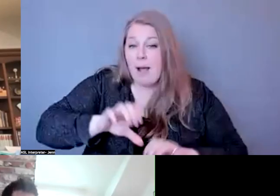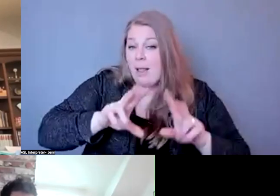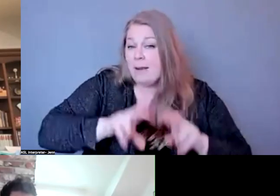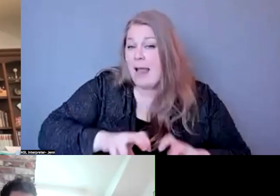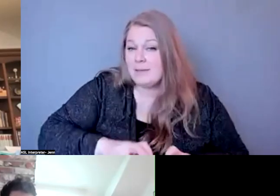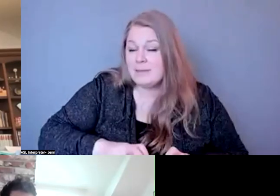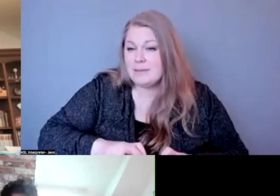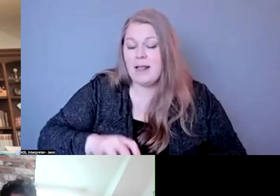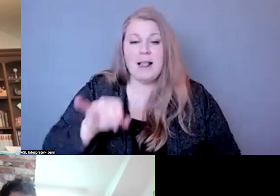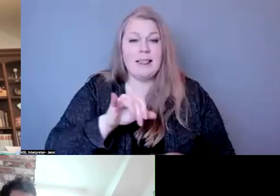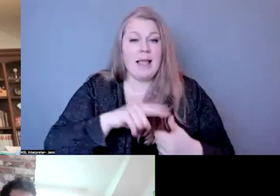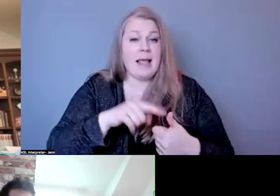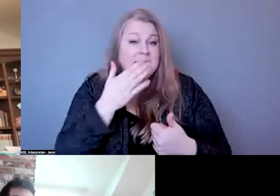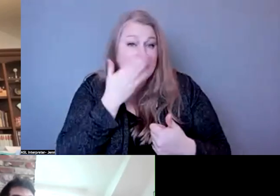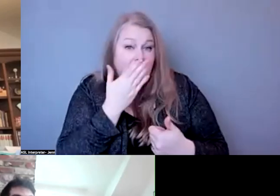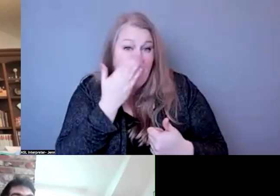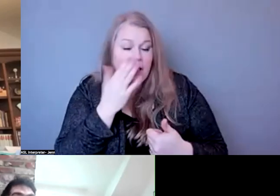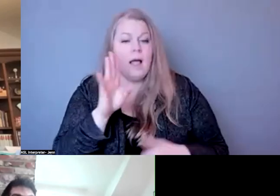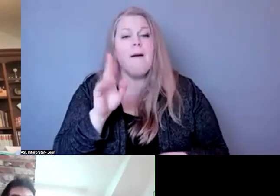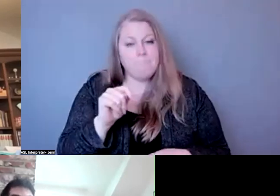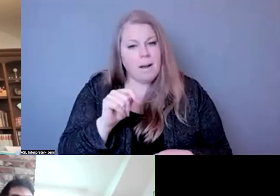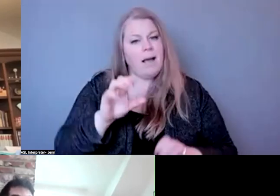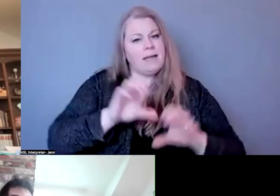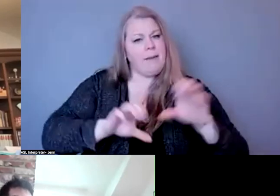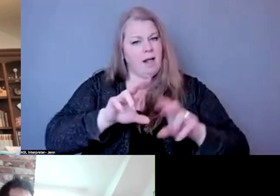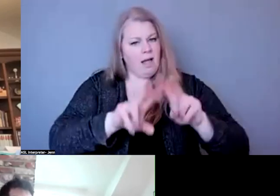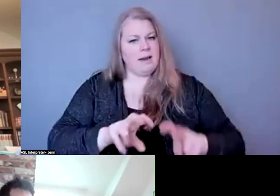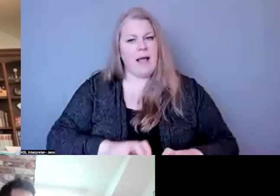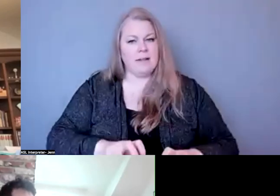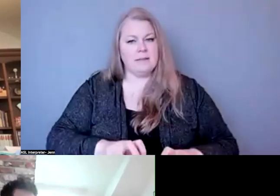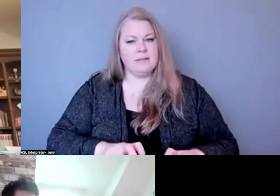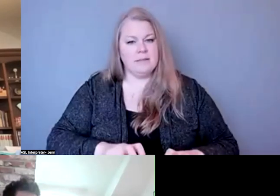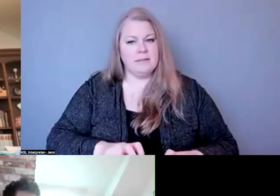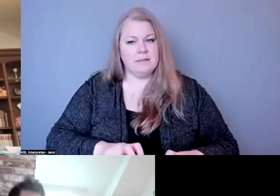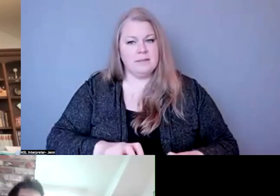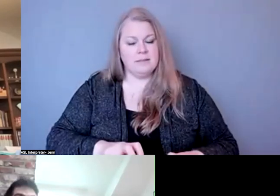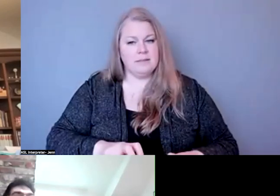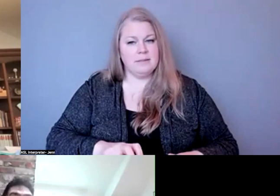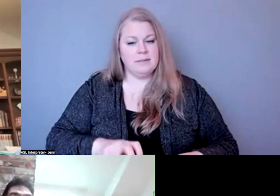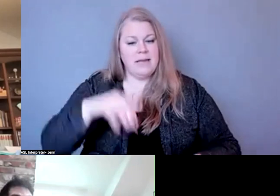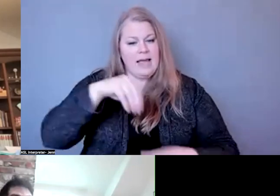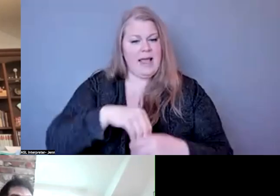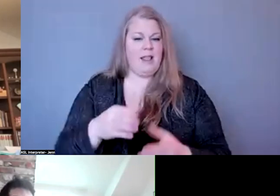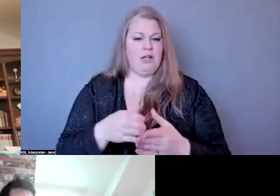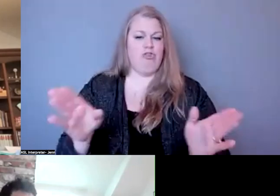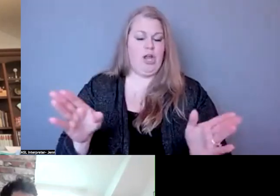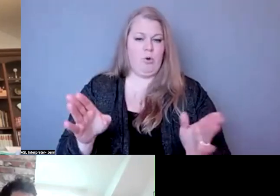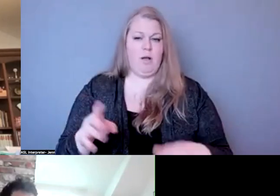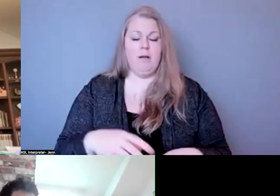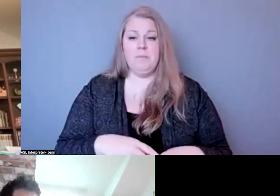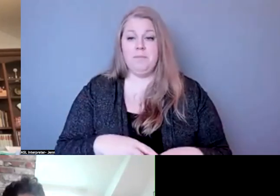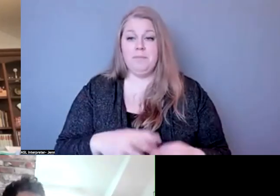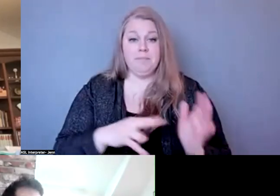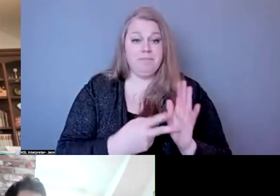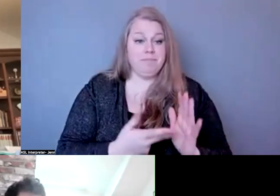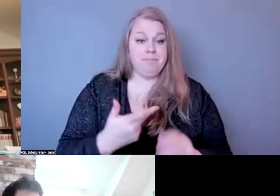think of things like smell, but really chemical analysis in the general sense. So whether that's a